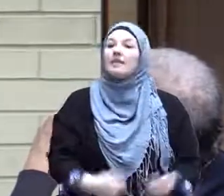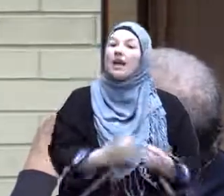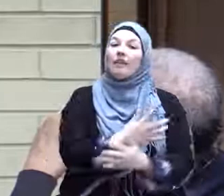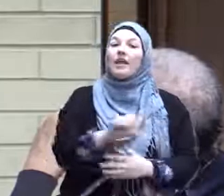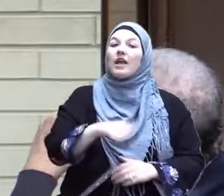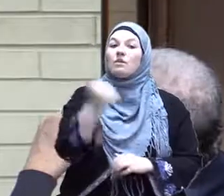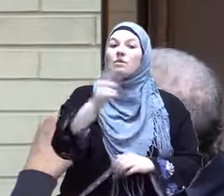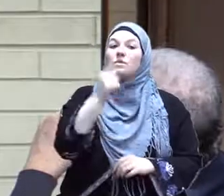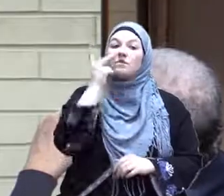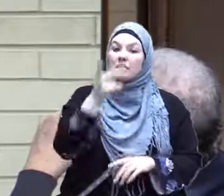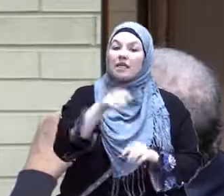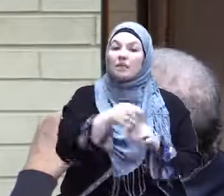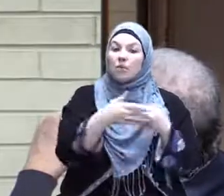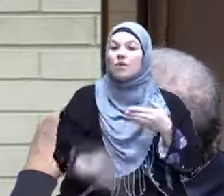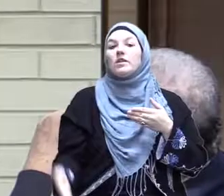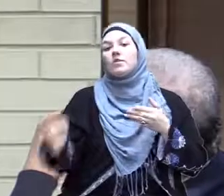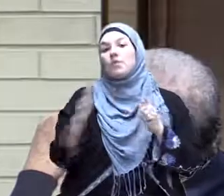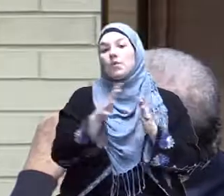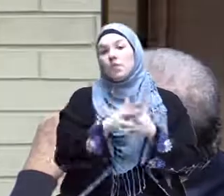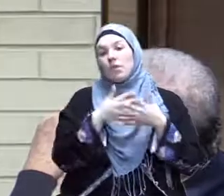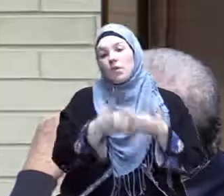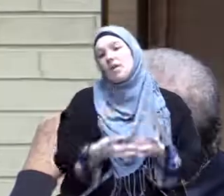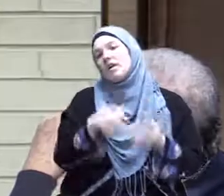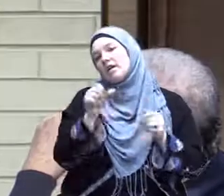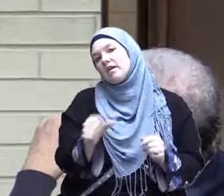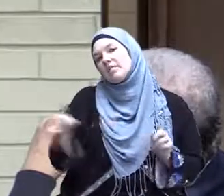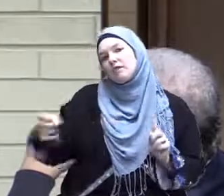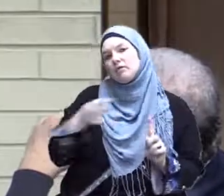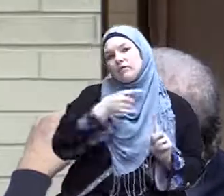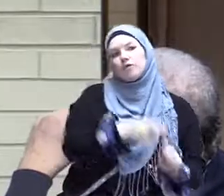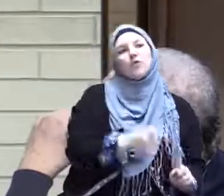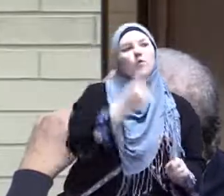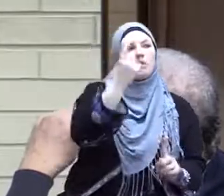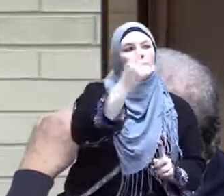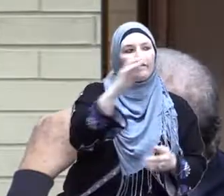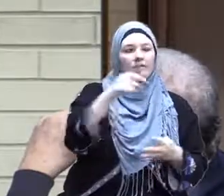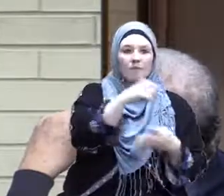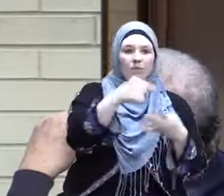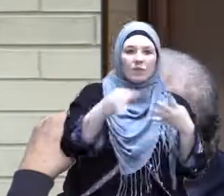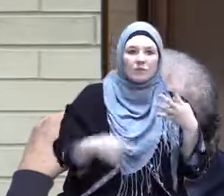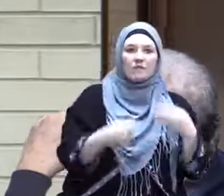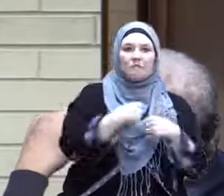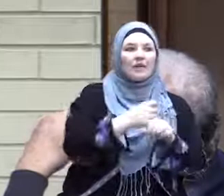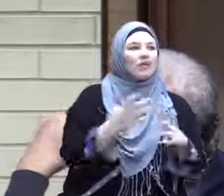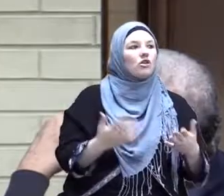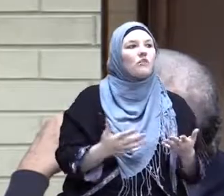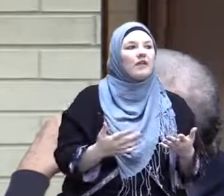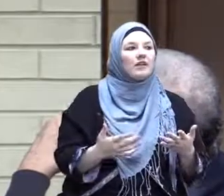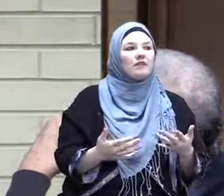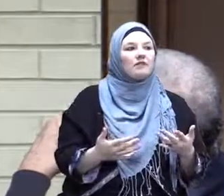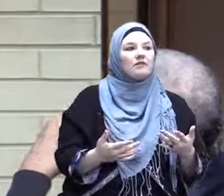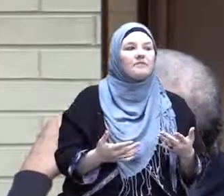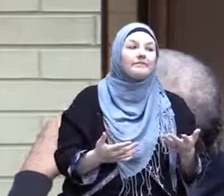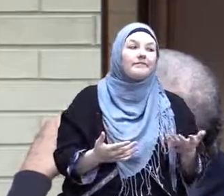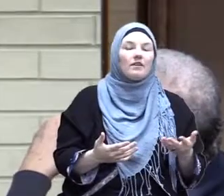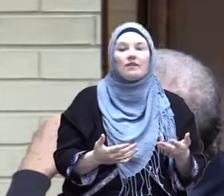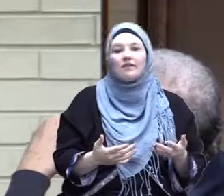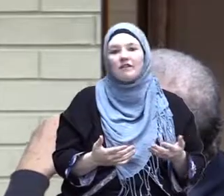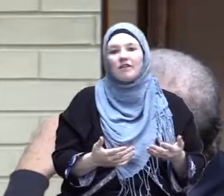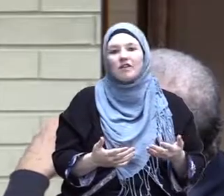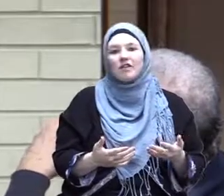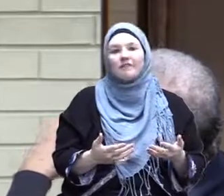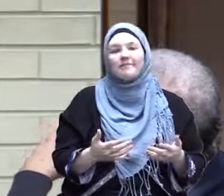Anything else you see in the rest of the Quran can be referred to one of the points made here. Then the Quran